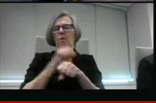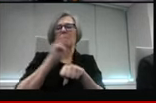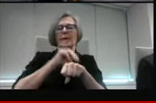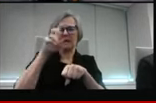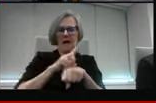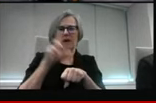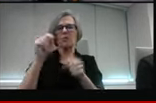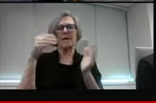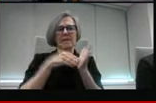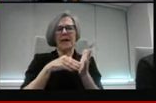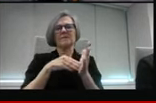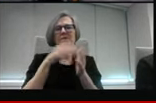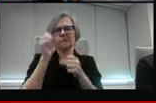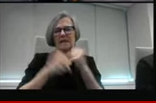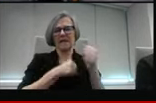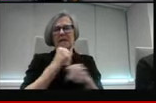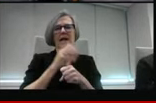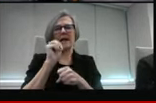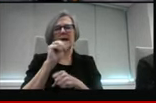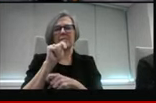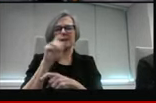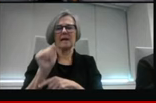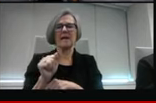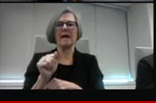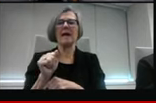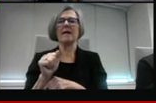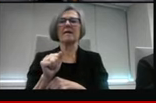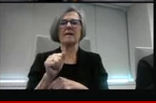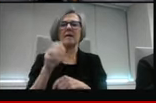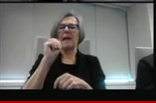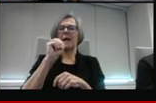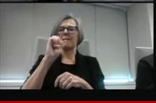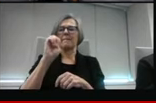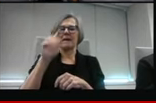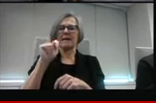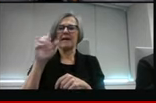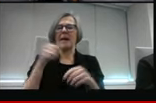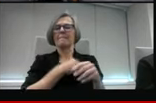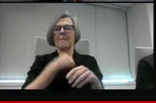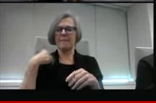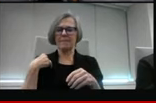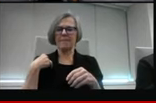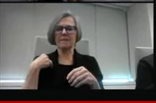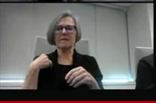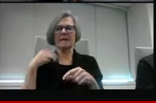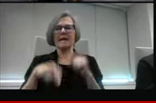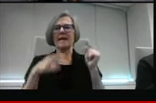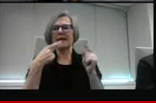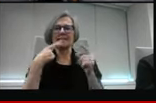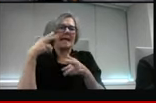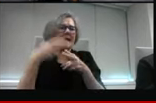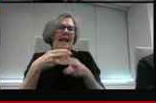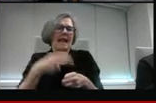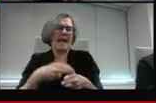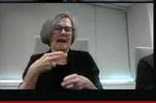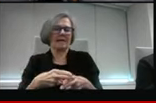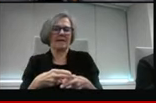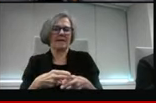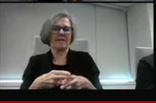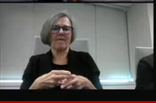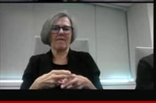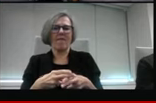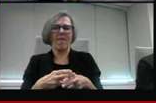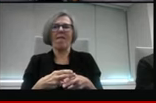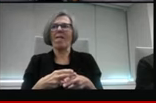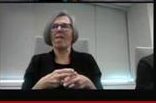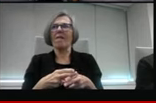going on is the MTA this is nothing but a cash grab from the MTA members I can't say any names I want to stay on guys it's